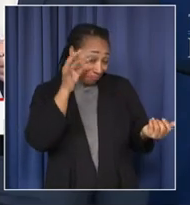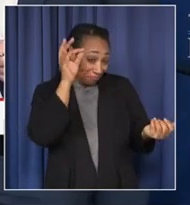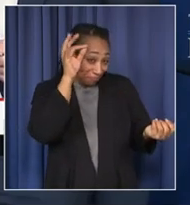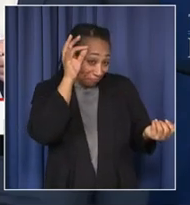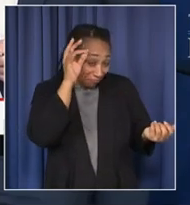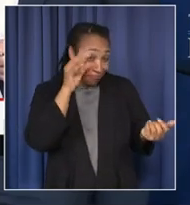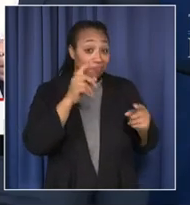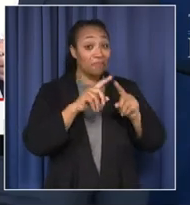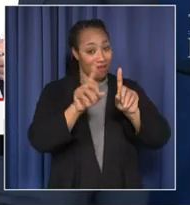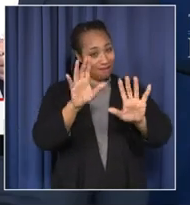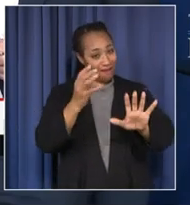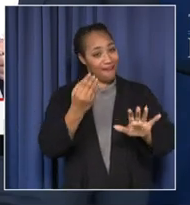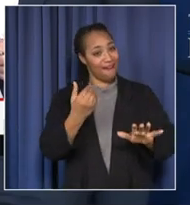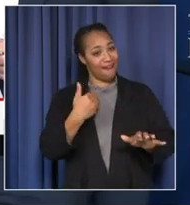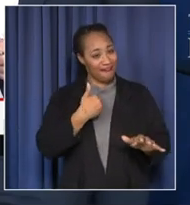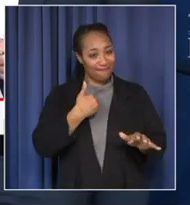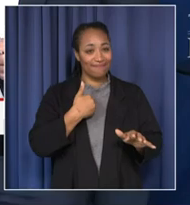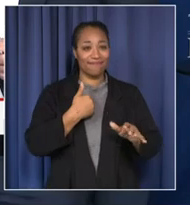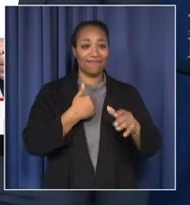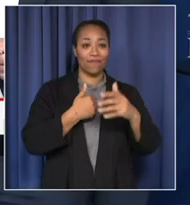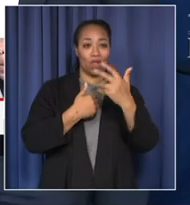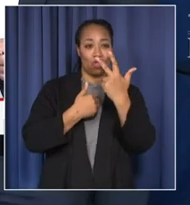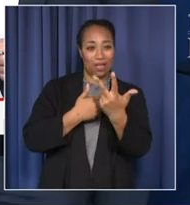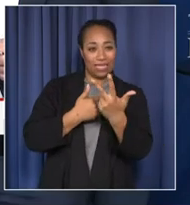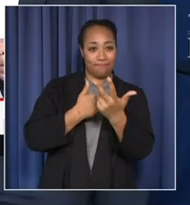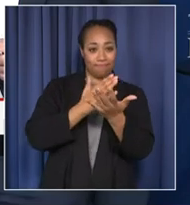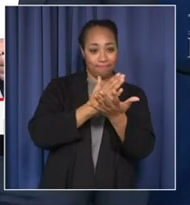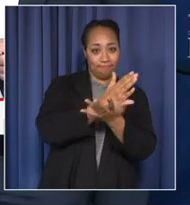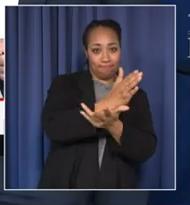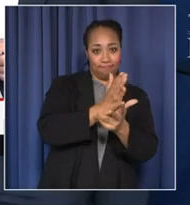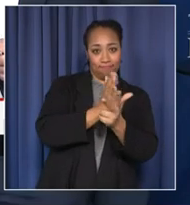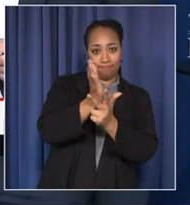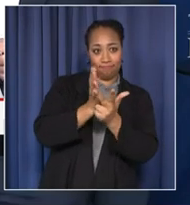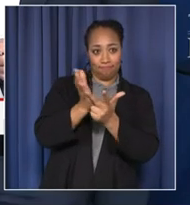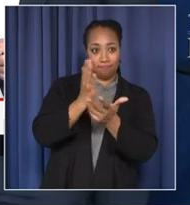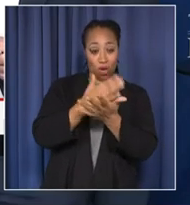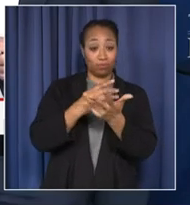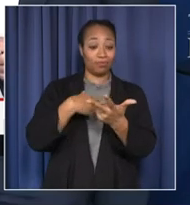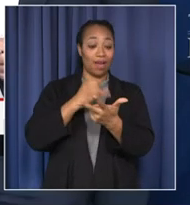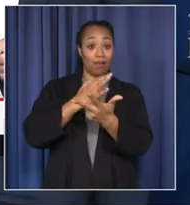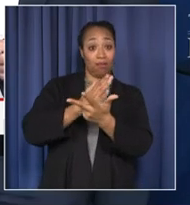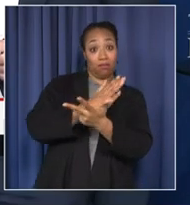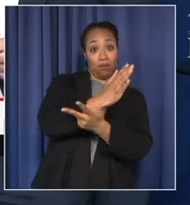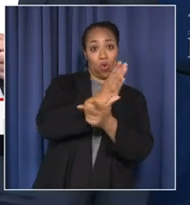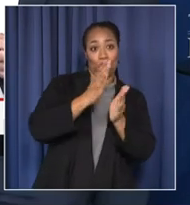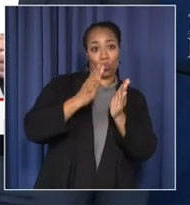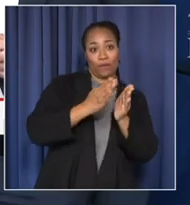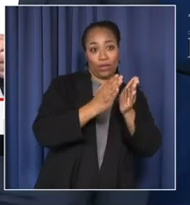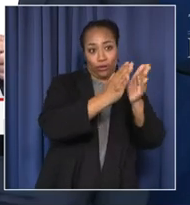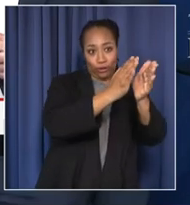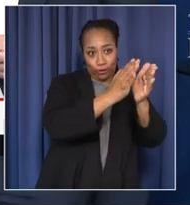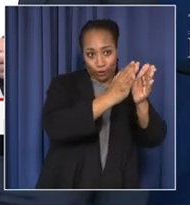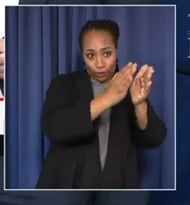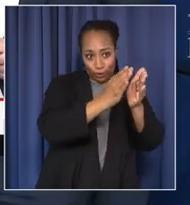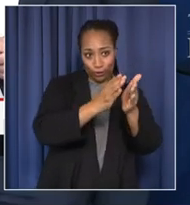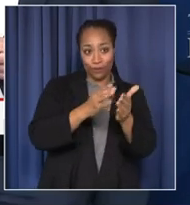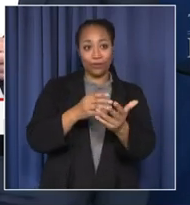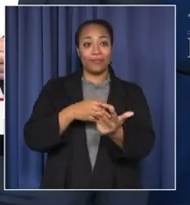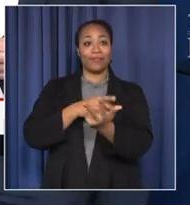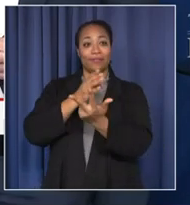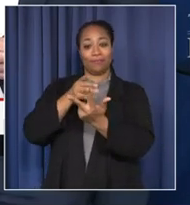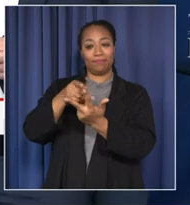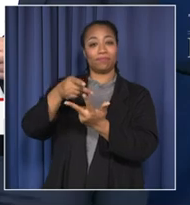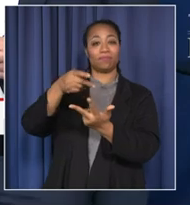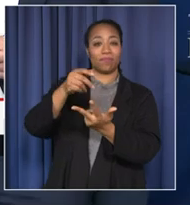of D.C. in three parts. Well, the part east of the Anacostia River did not